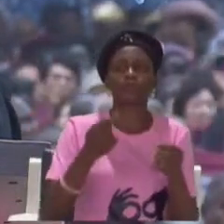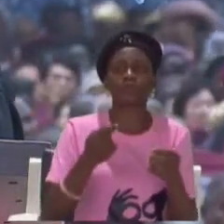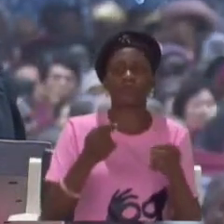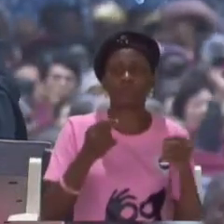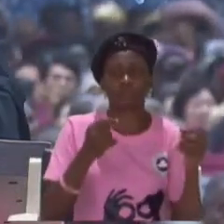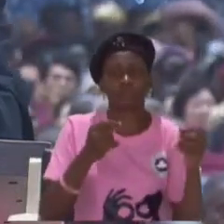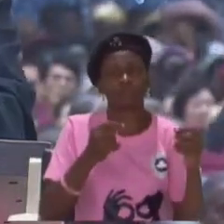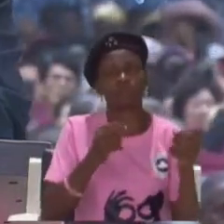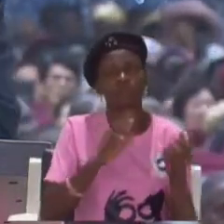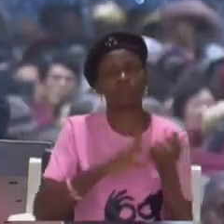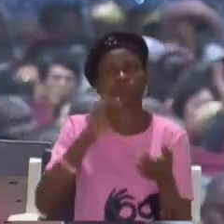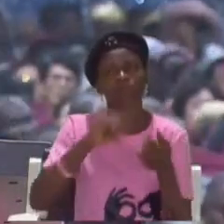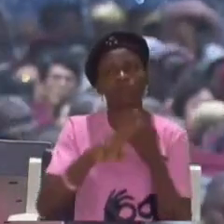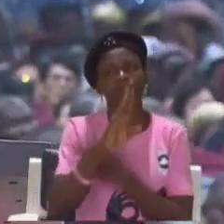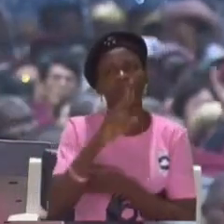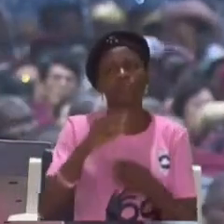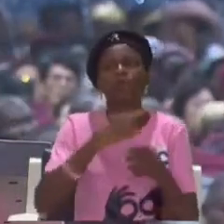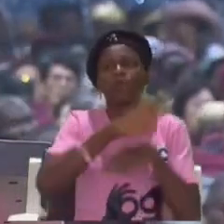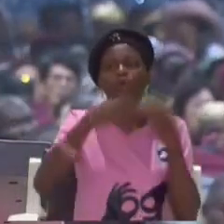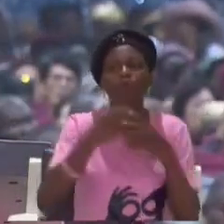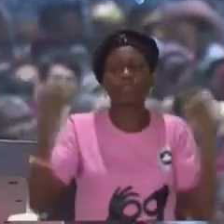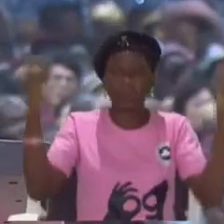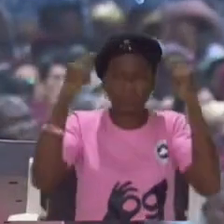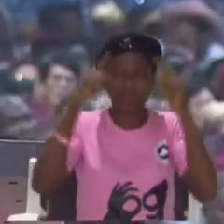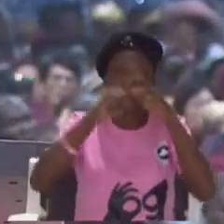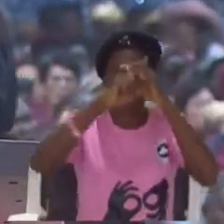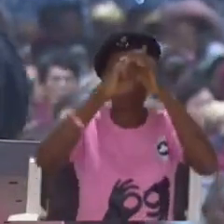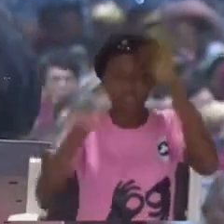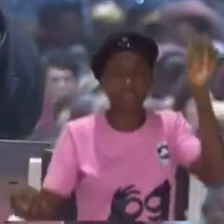gone, strange noises disappeared.